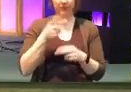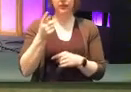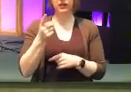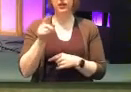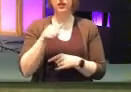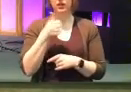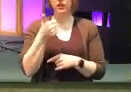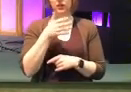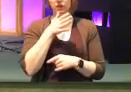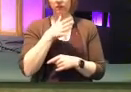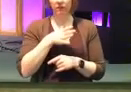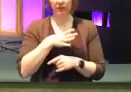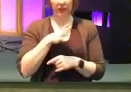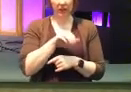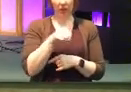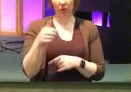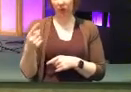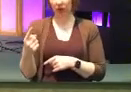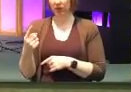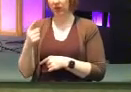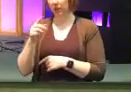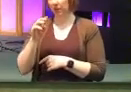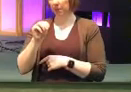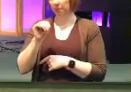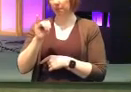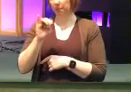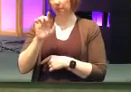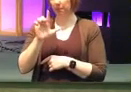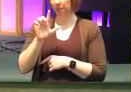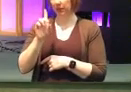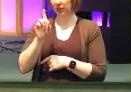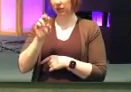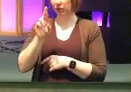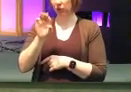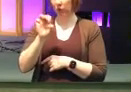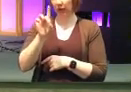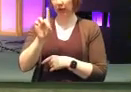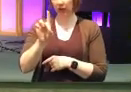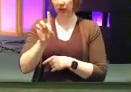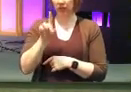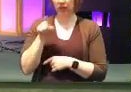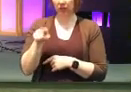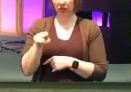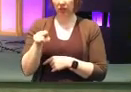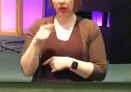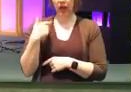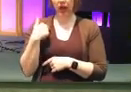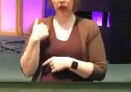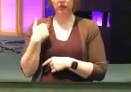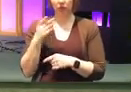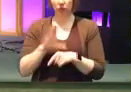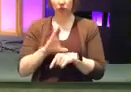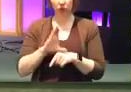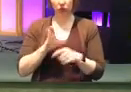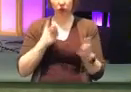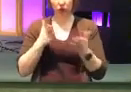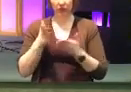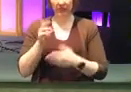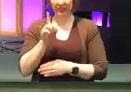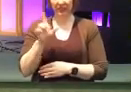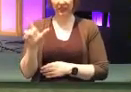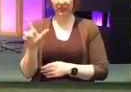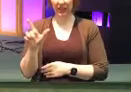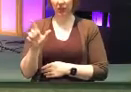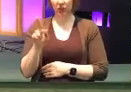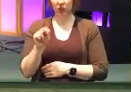another female pastor named Mildred Westerland held a church service in Devil's Lake,